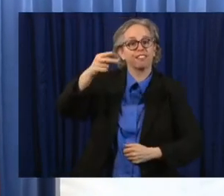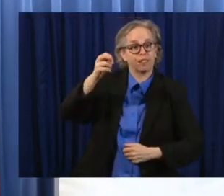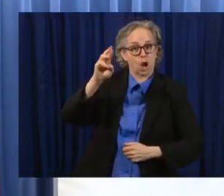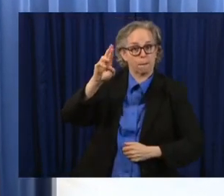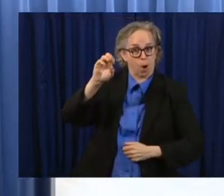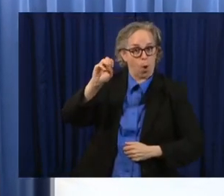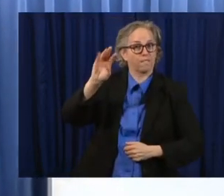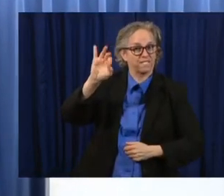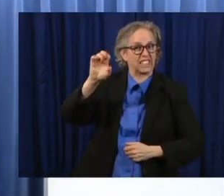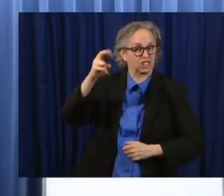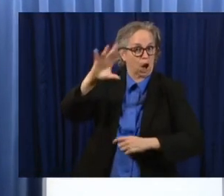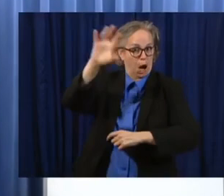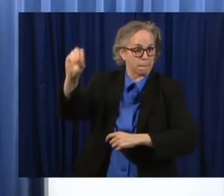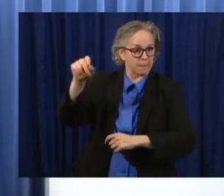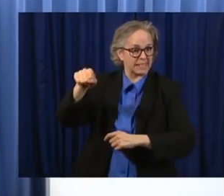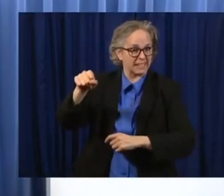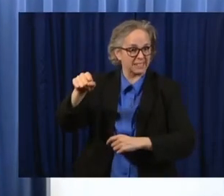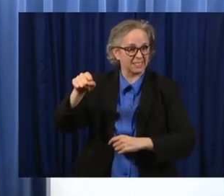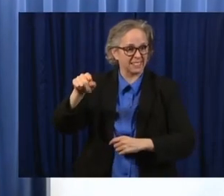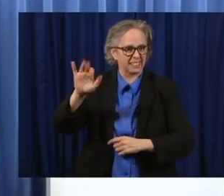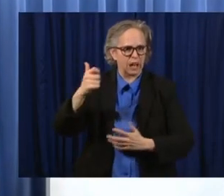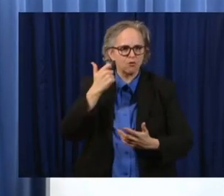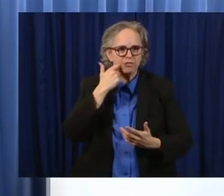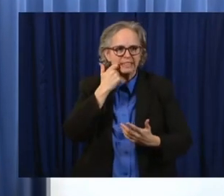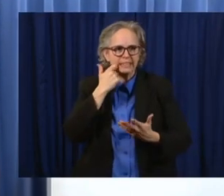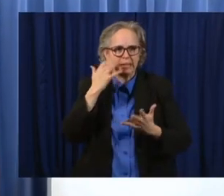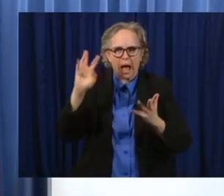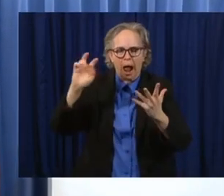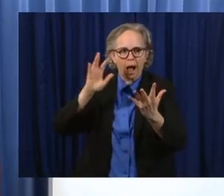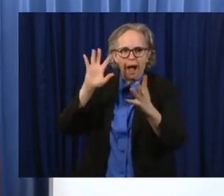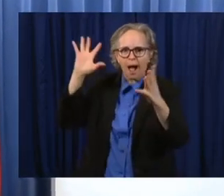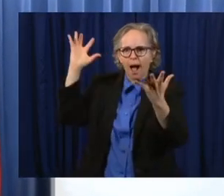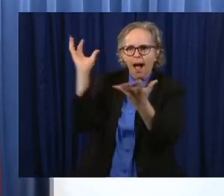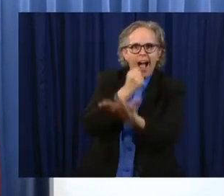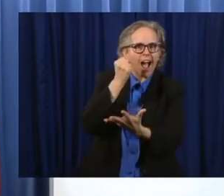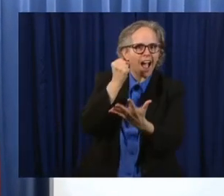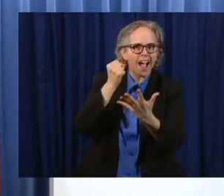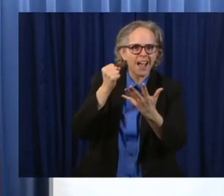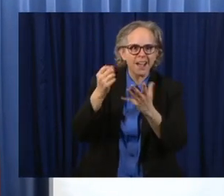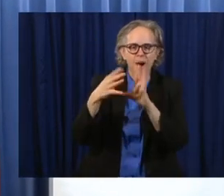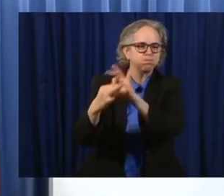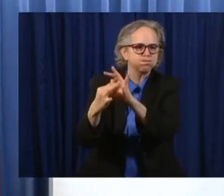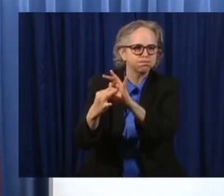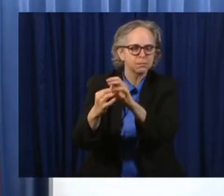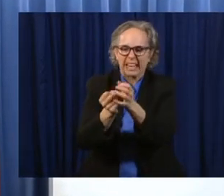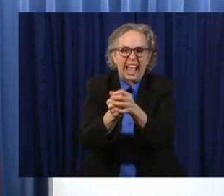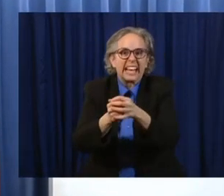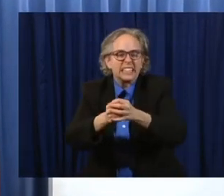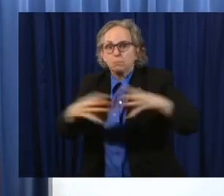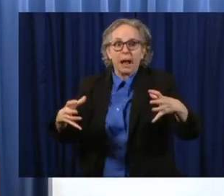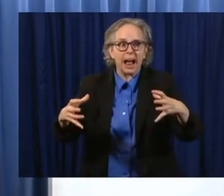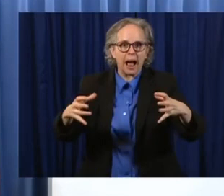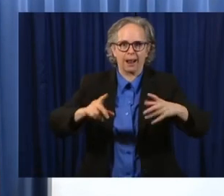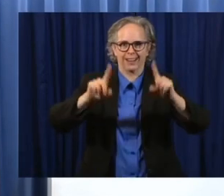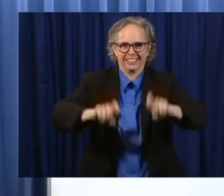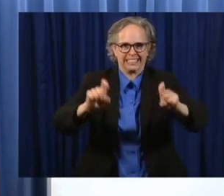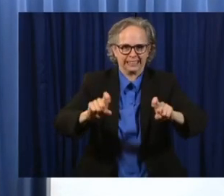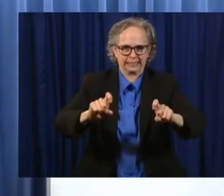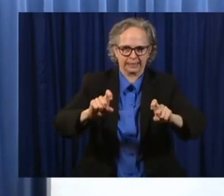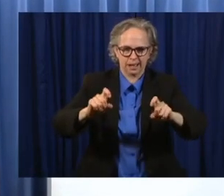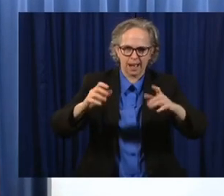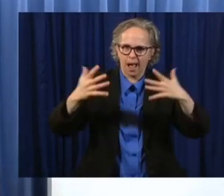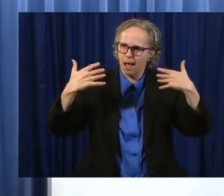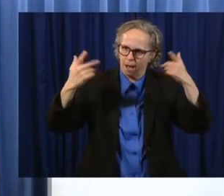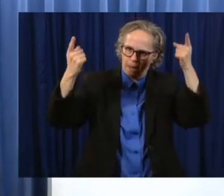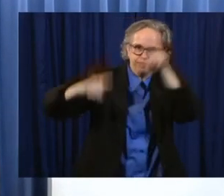substantially expand our testing capacity in Ohio. After their work, I had